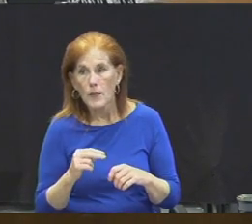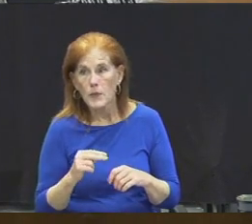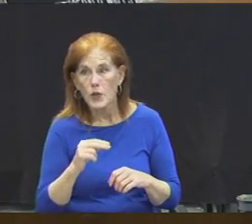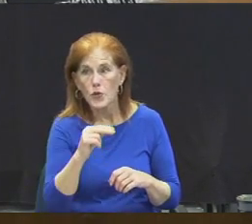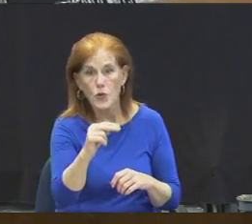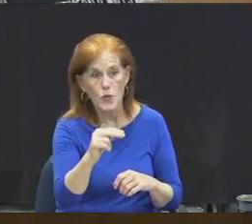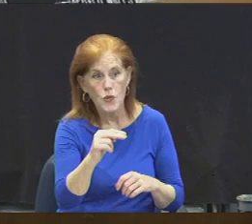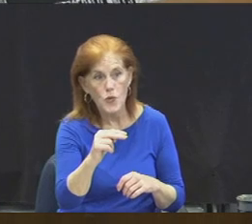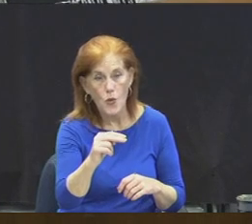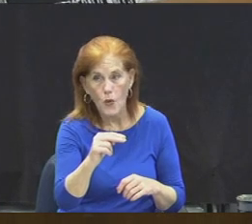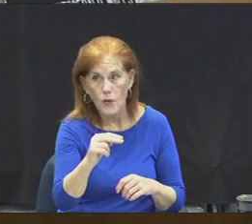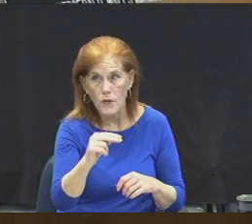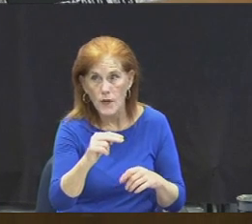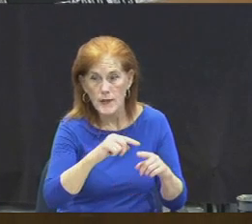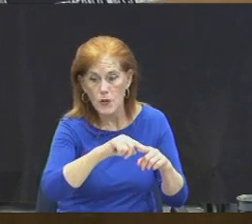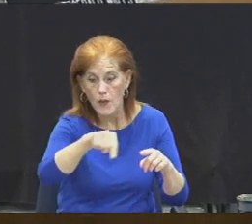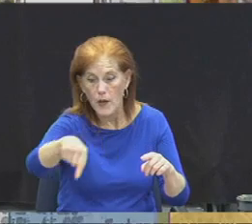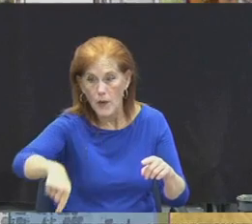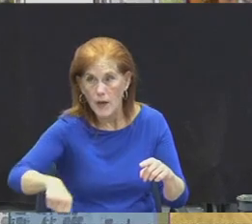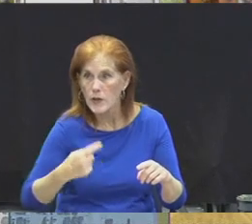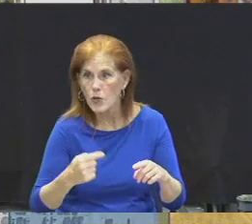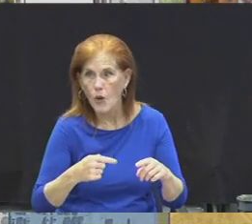there a path, or it's on the south side?